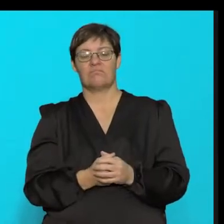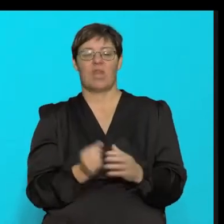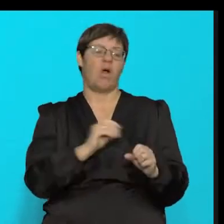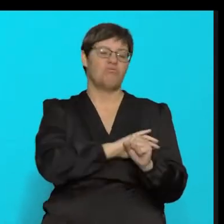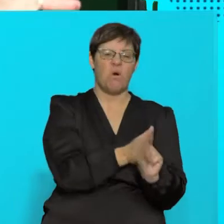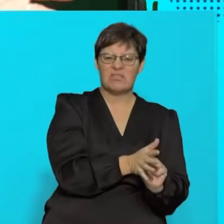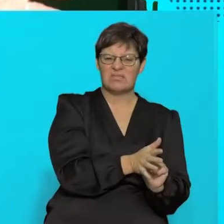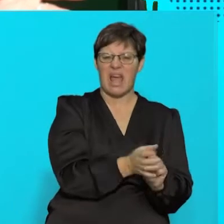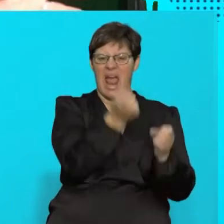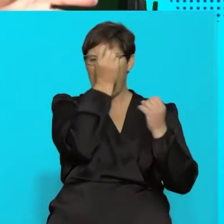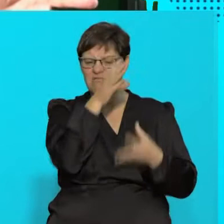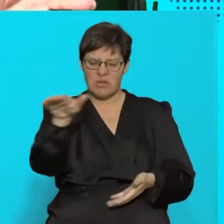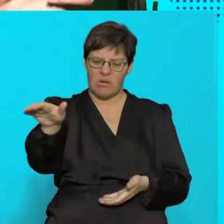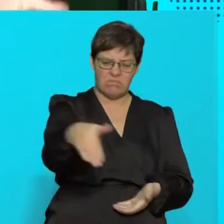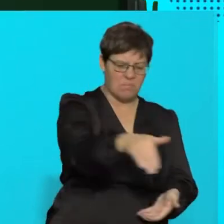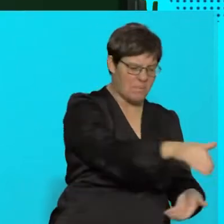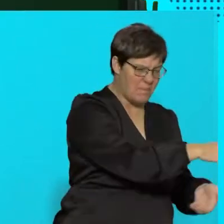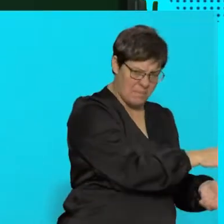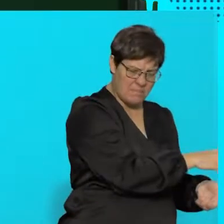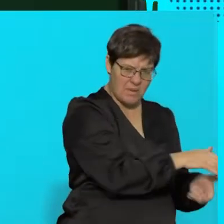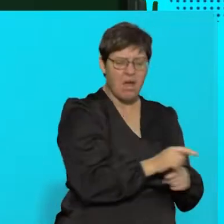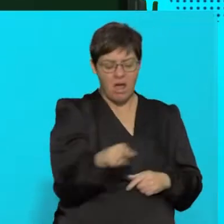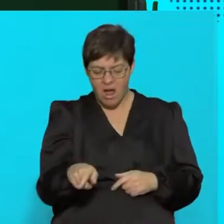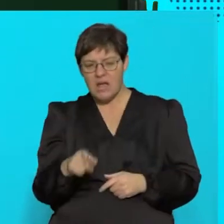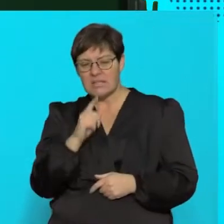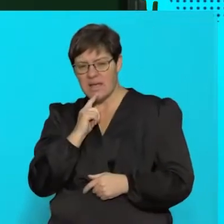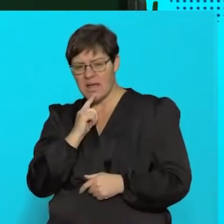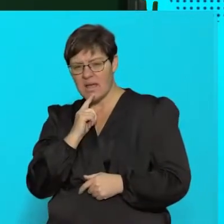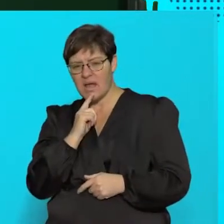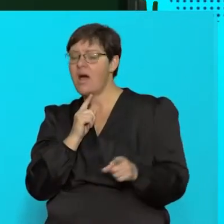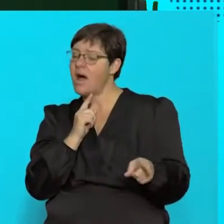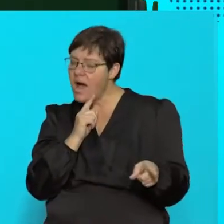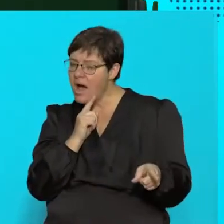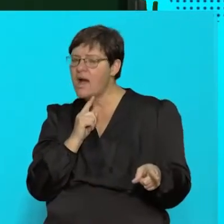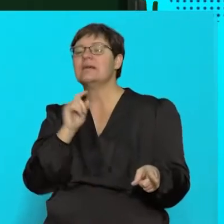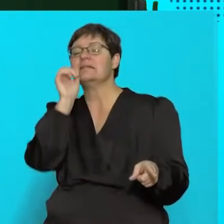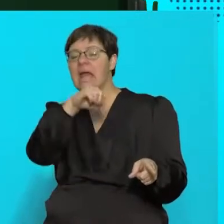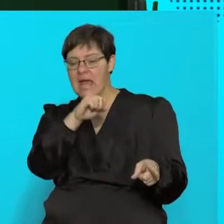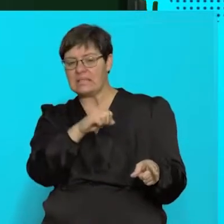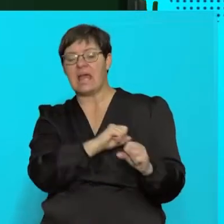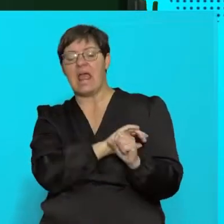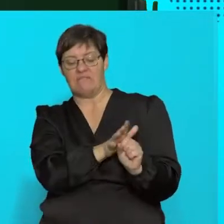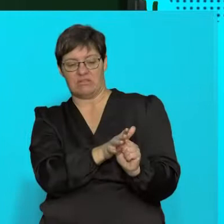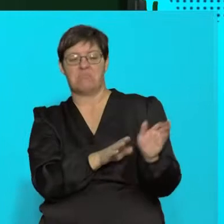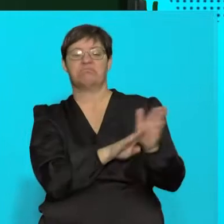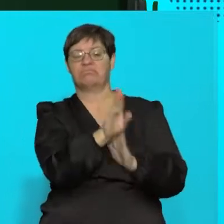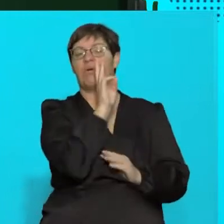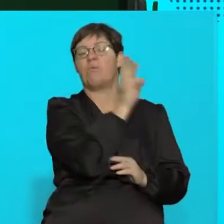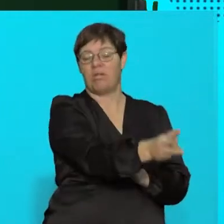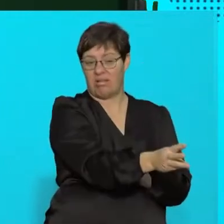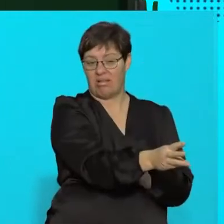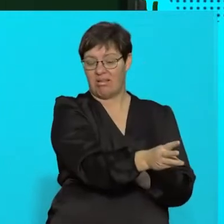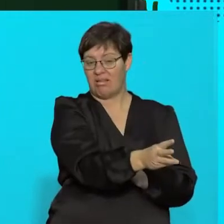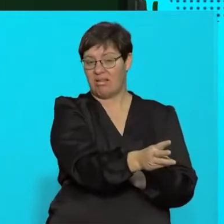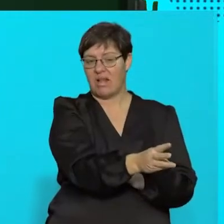the coronavirus data, we want to see whether and we predict, yes, we're going to have more infection by next